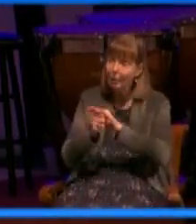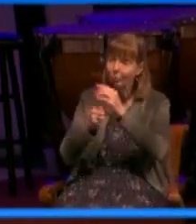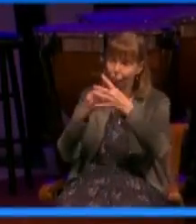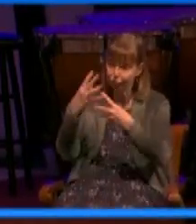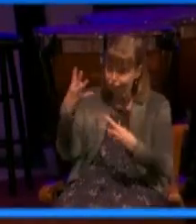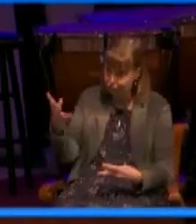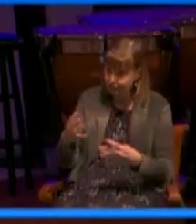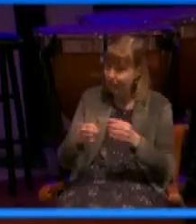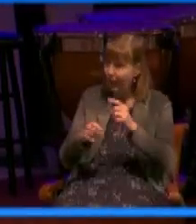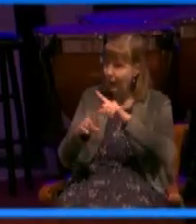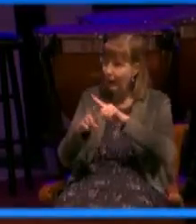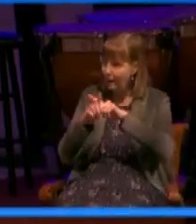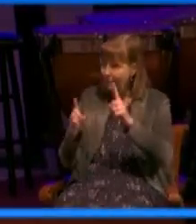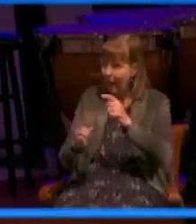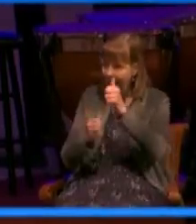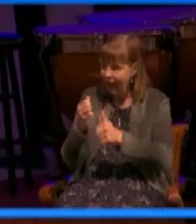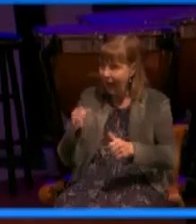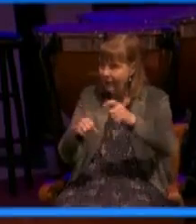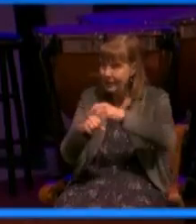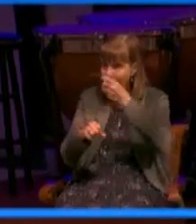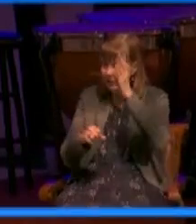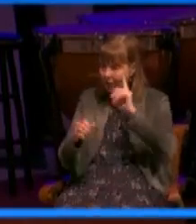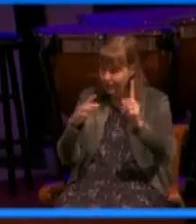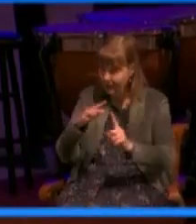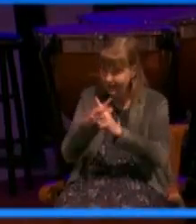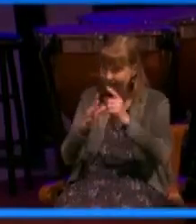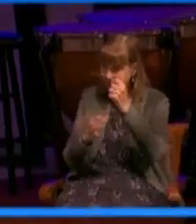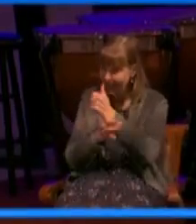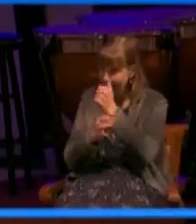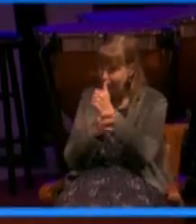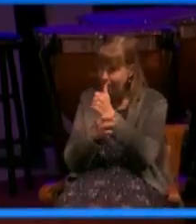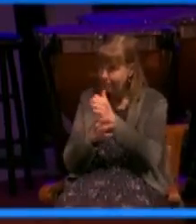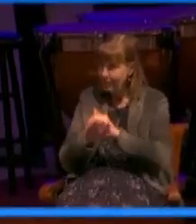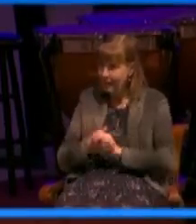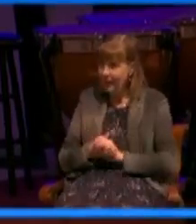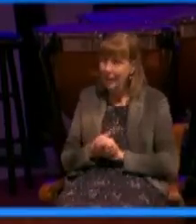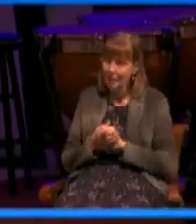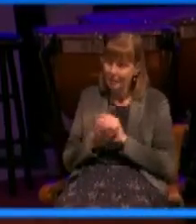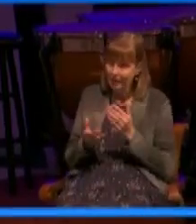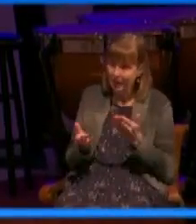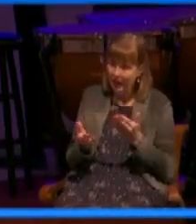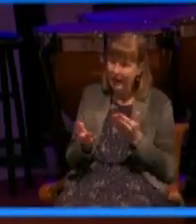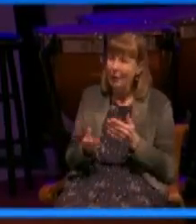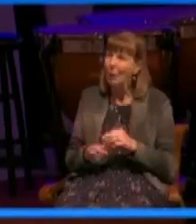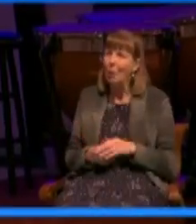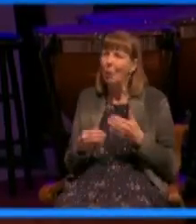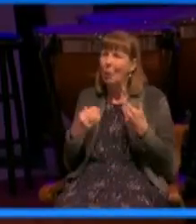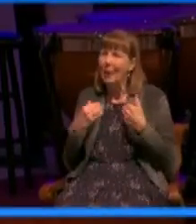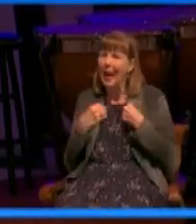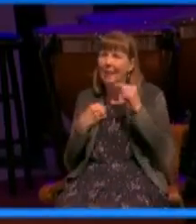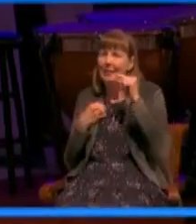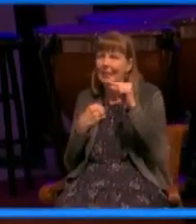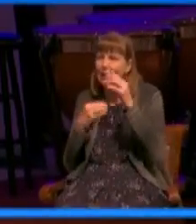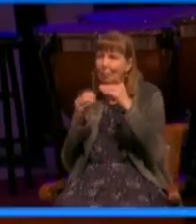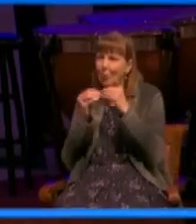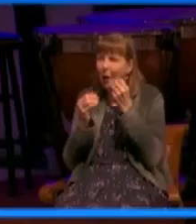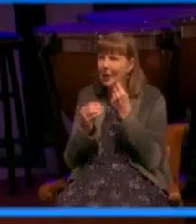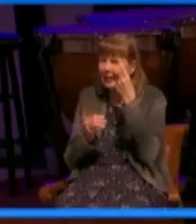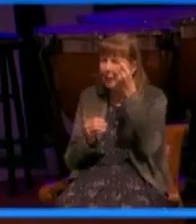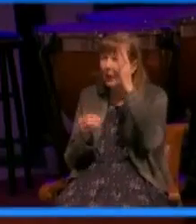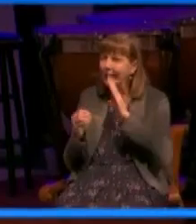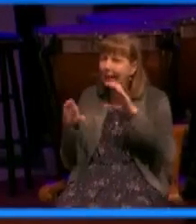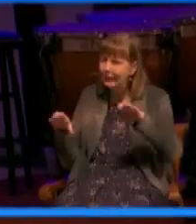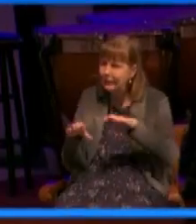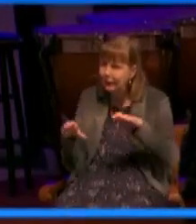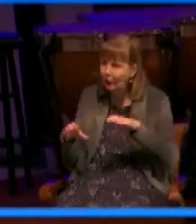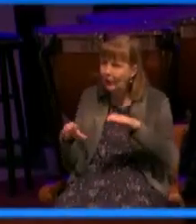time God appears to Abraham, the promise gets a little more colored in. We get a little more array of what God is doing. We get a little more fuller picture